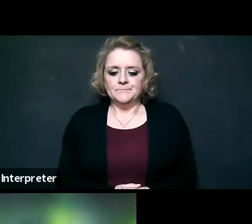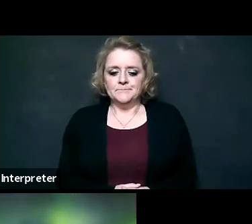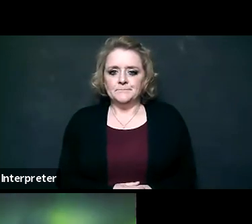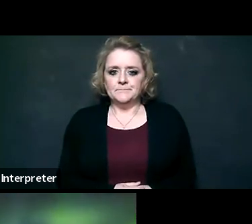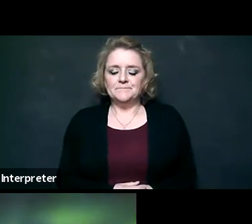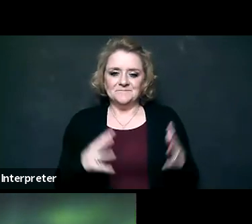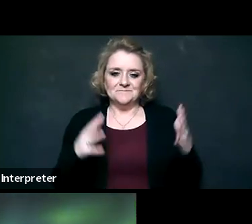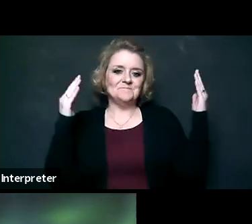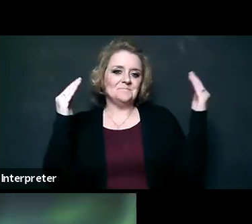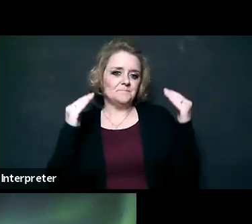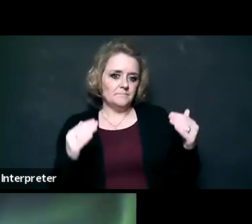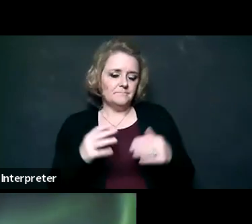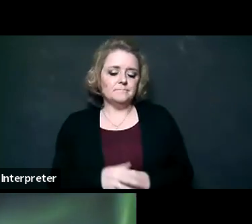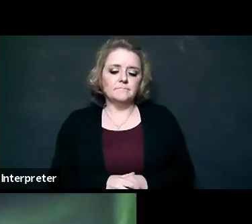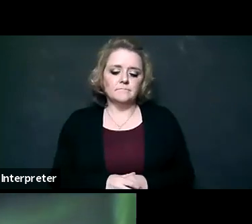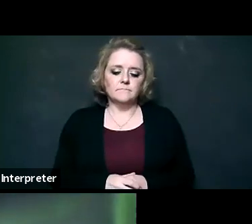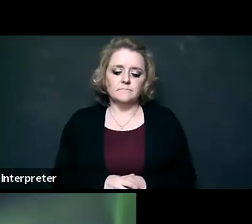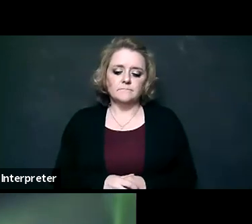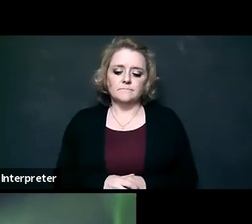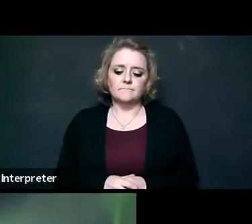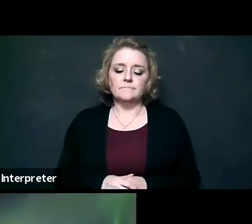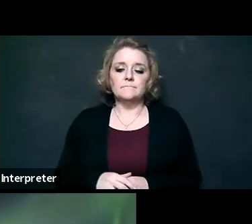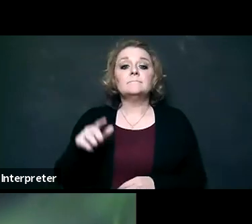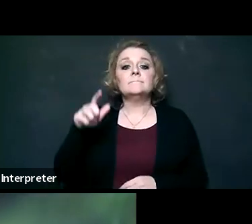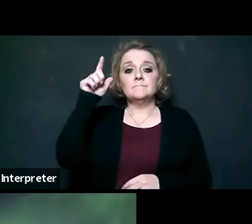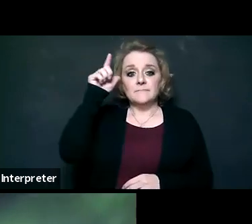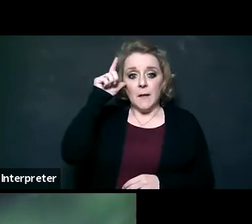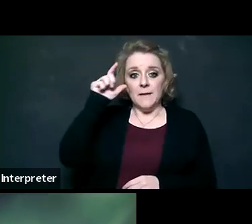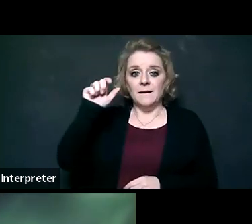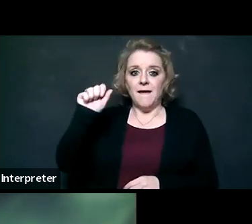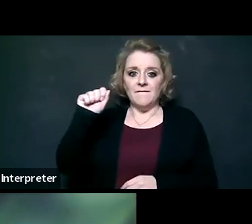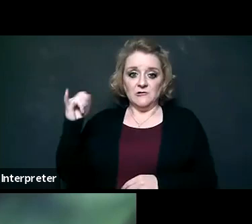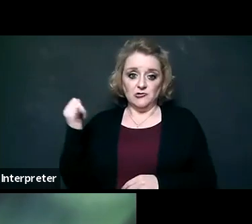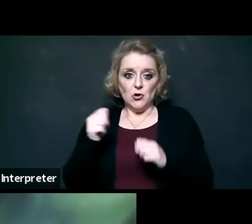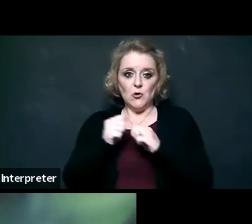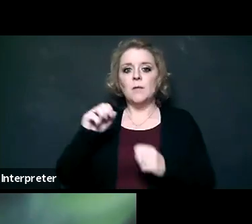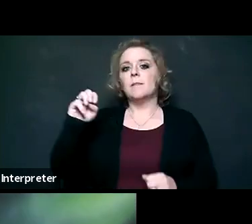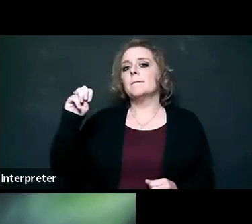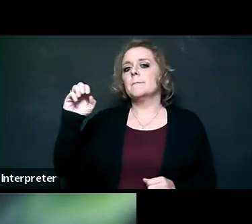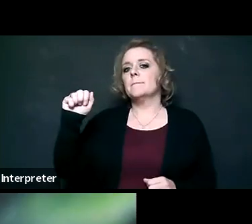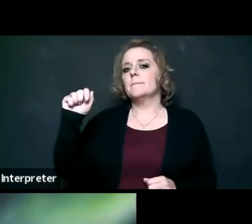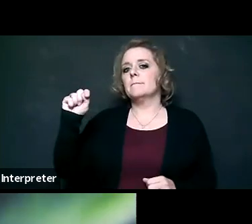Thank you, Terry. Now we go to the Lubbock Avalanche Journal with Matt Dotre.